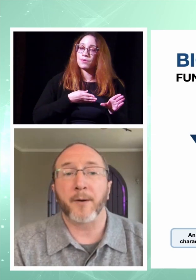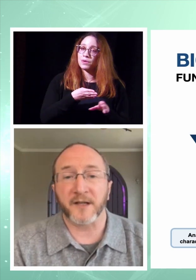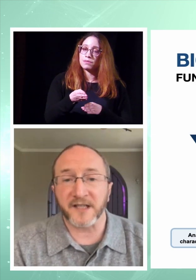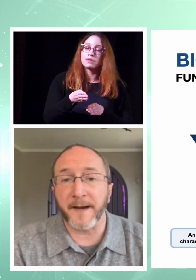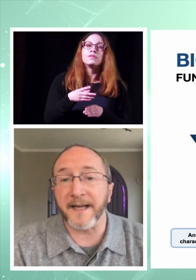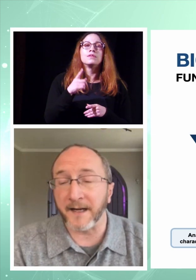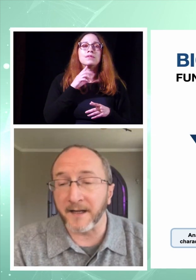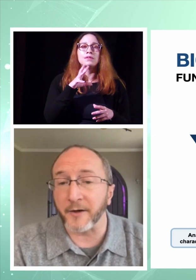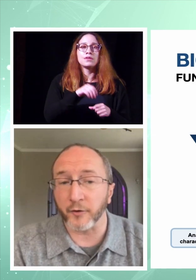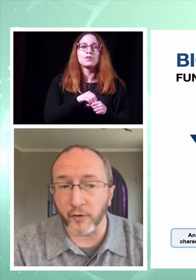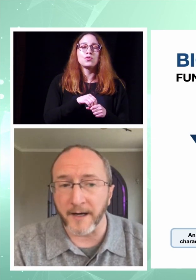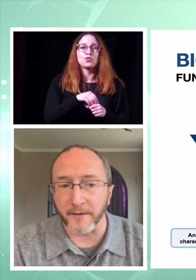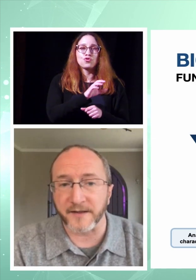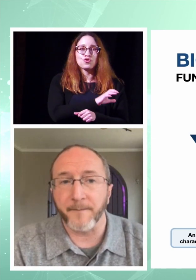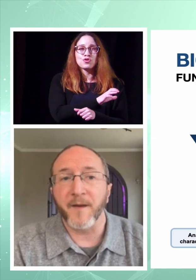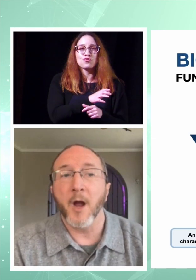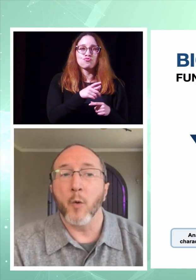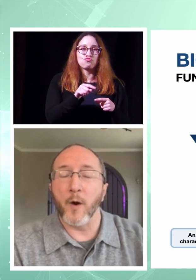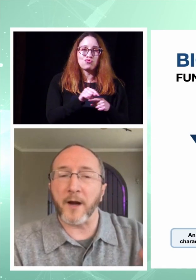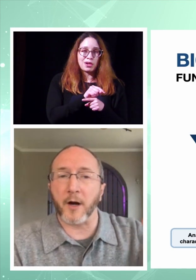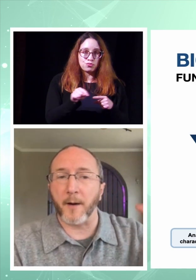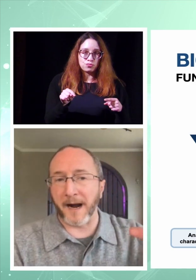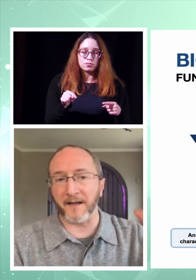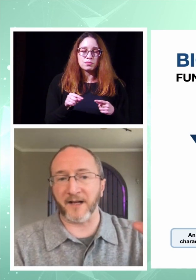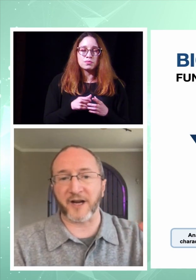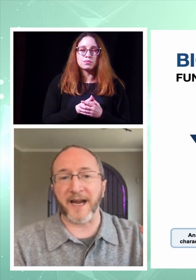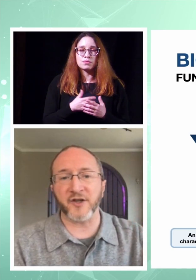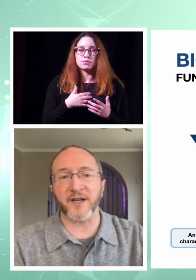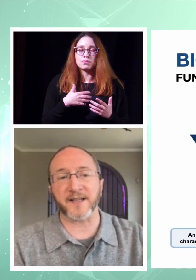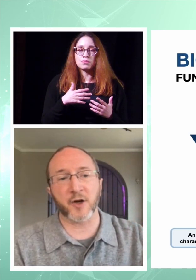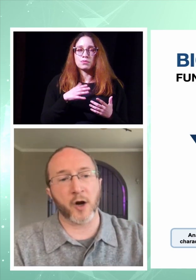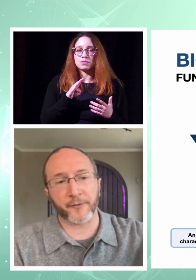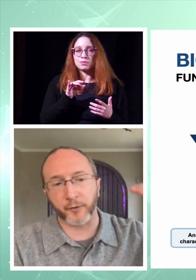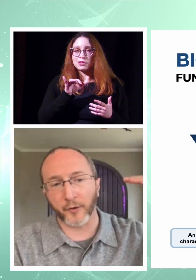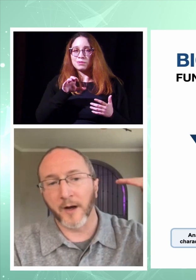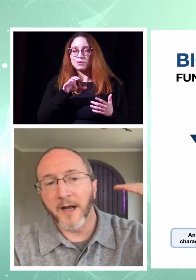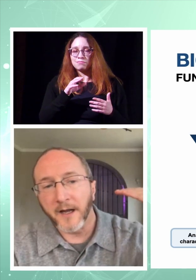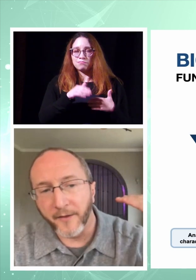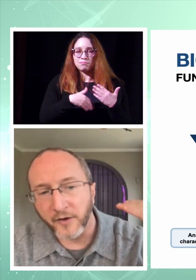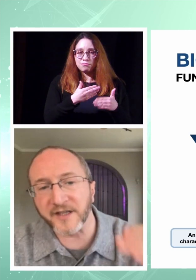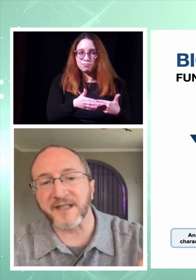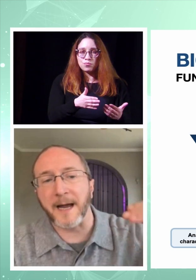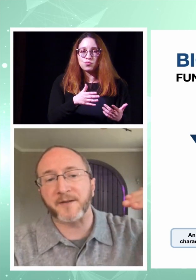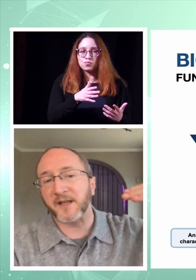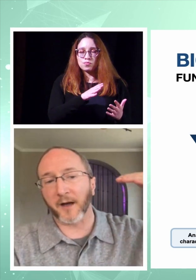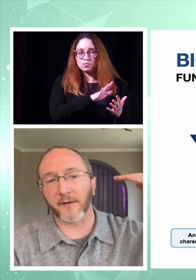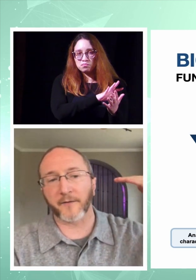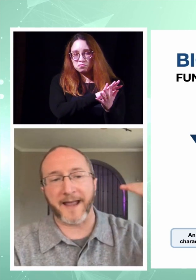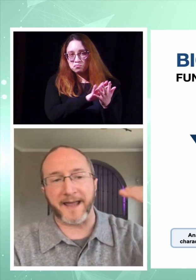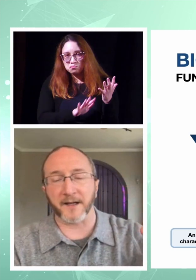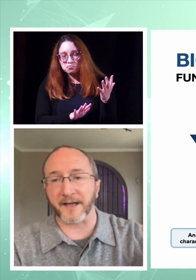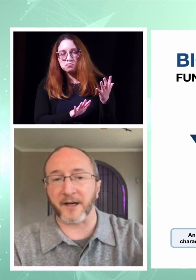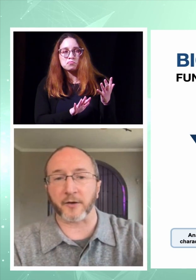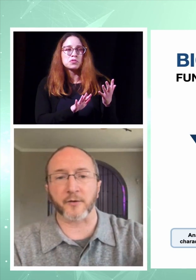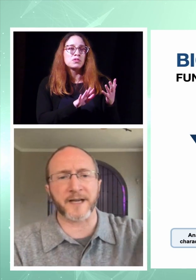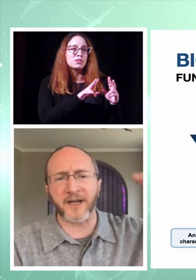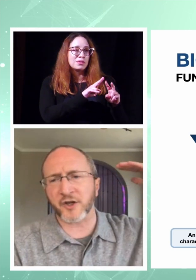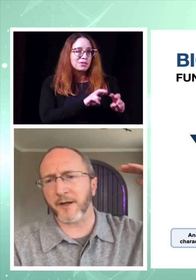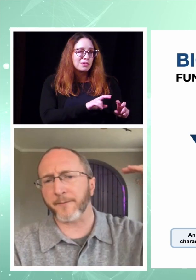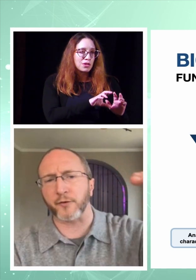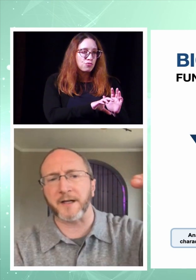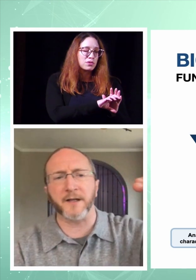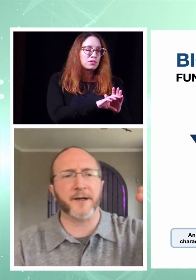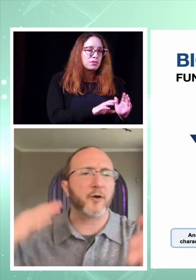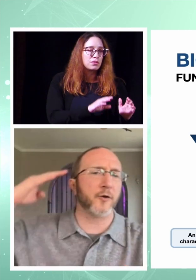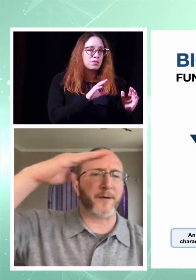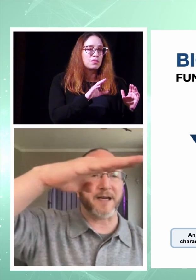career participating in clinical trials where a biologic agent has gone through those steps of analytic